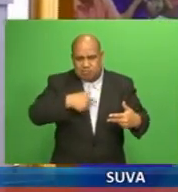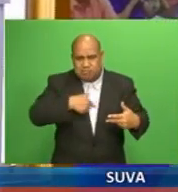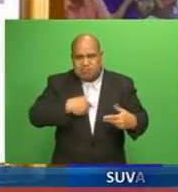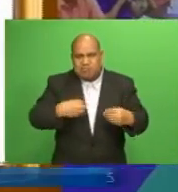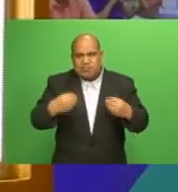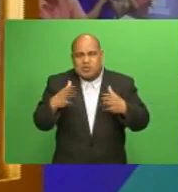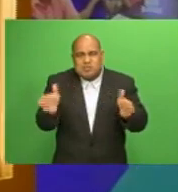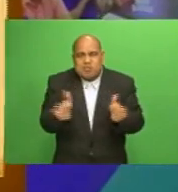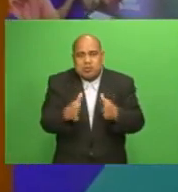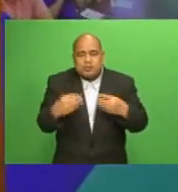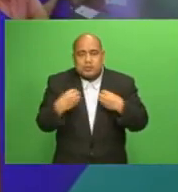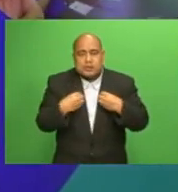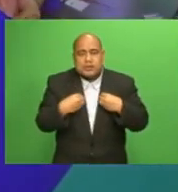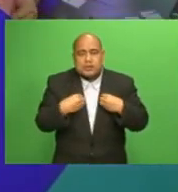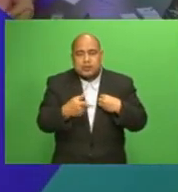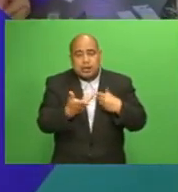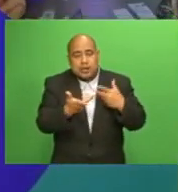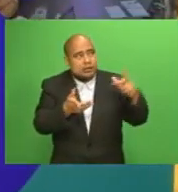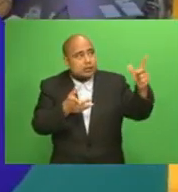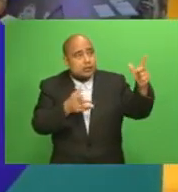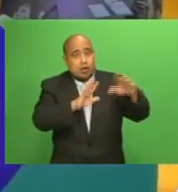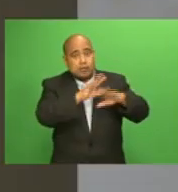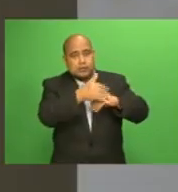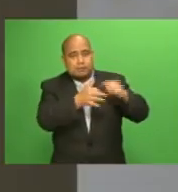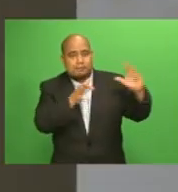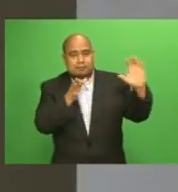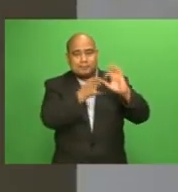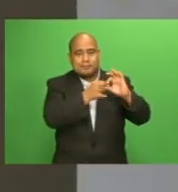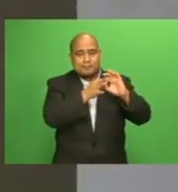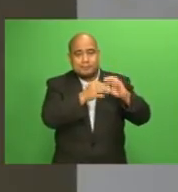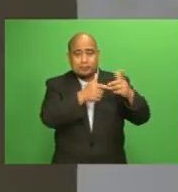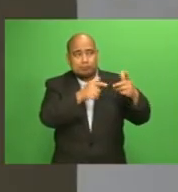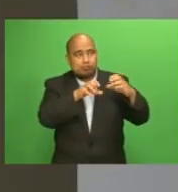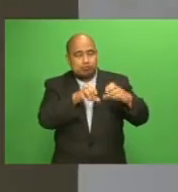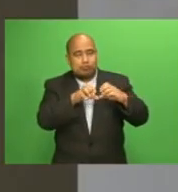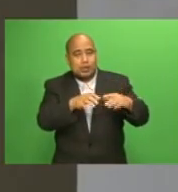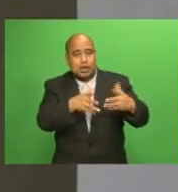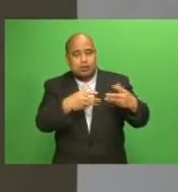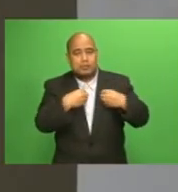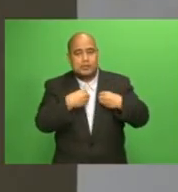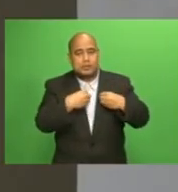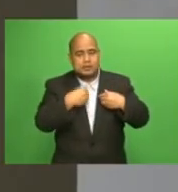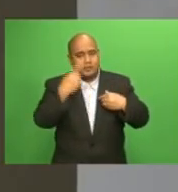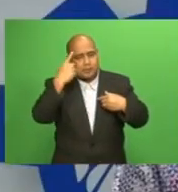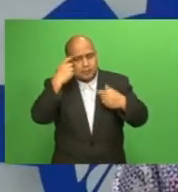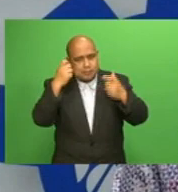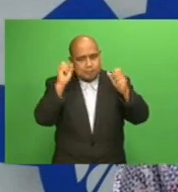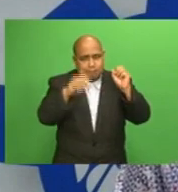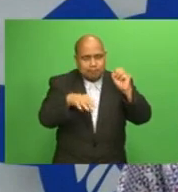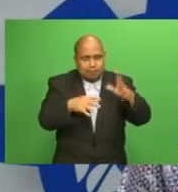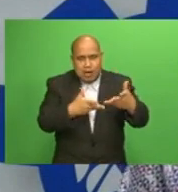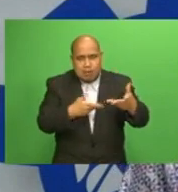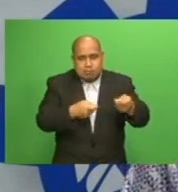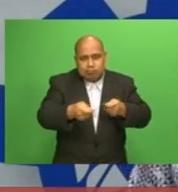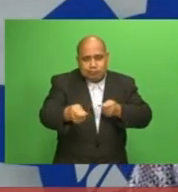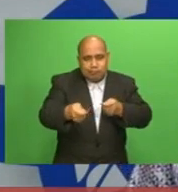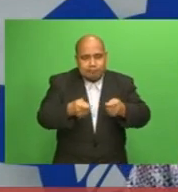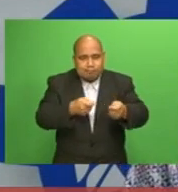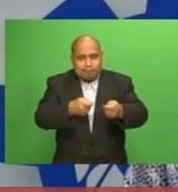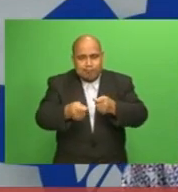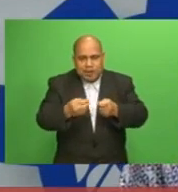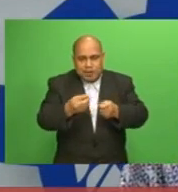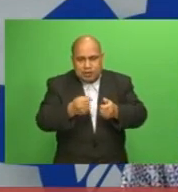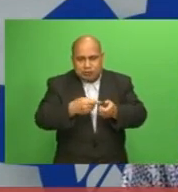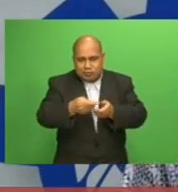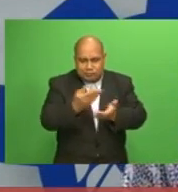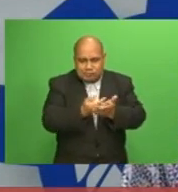business coaches on topics such as creative marketing and COVID-19 financial management. Now more than ever, the women